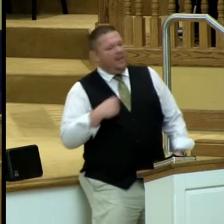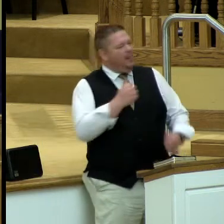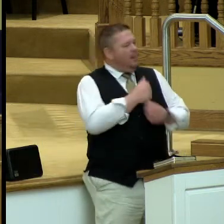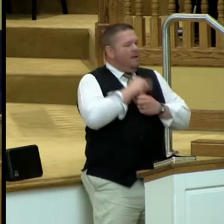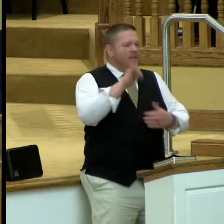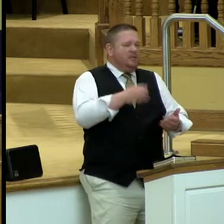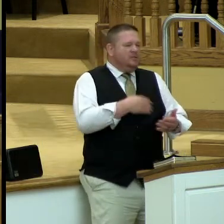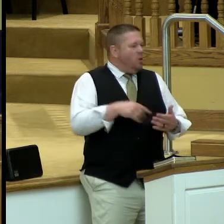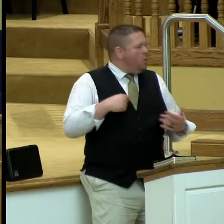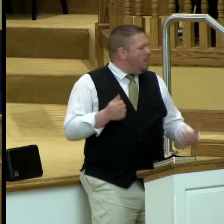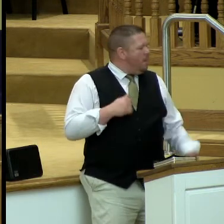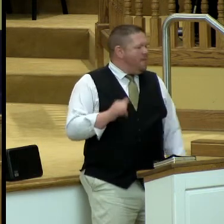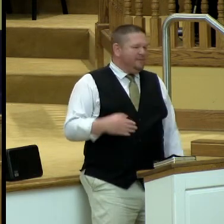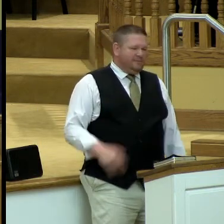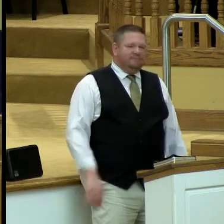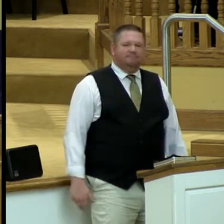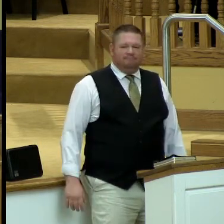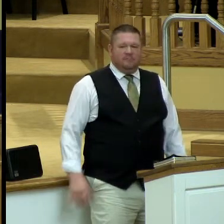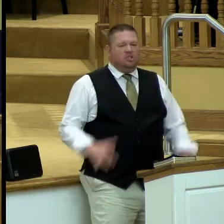I love it.